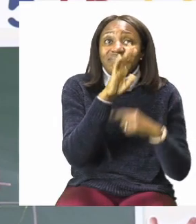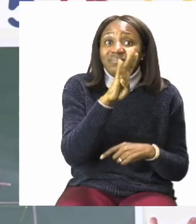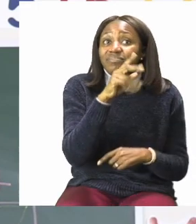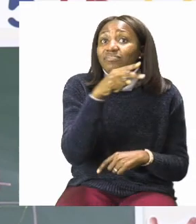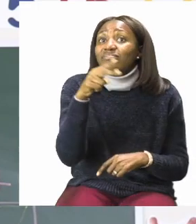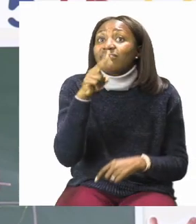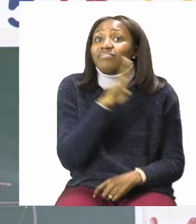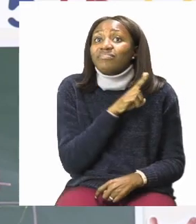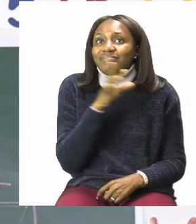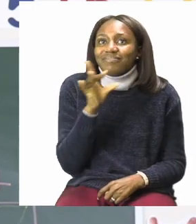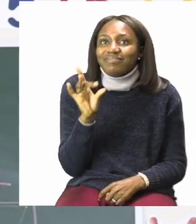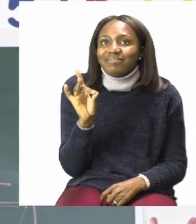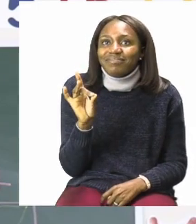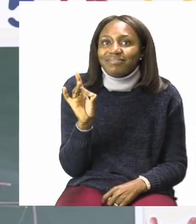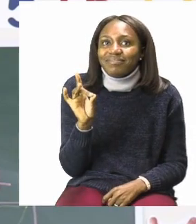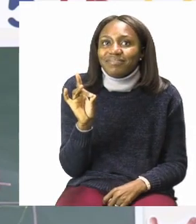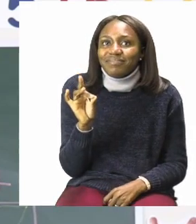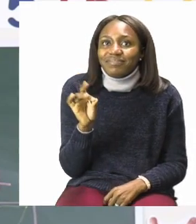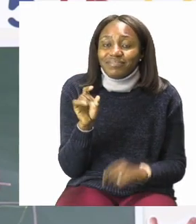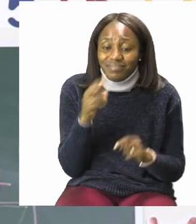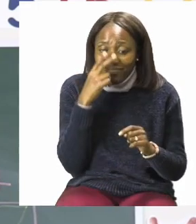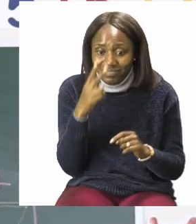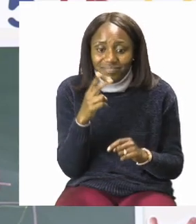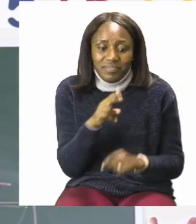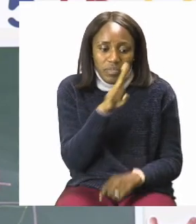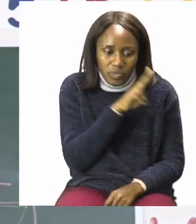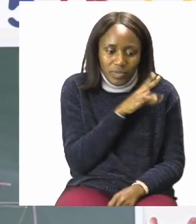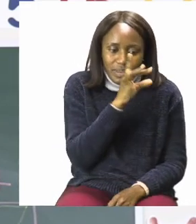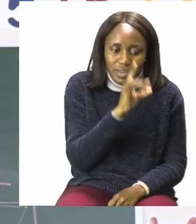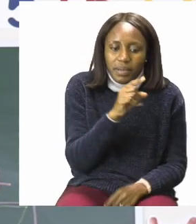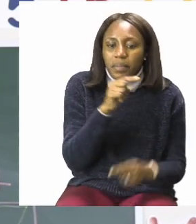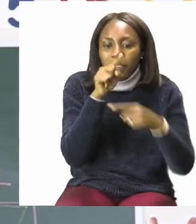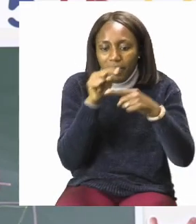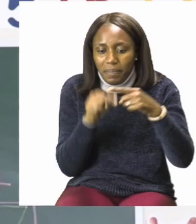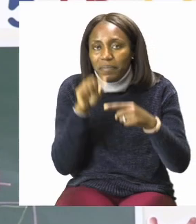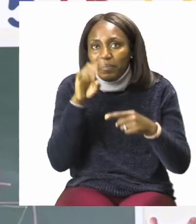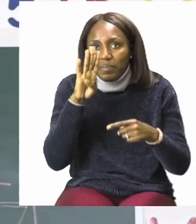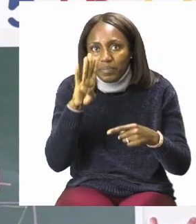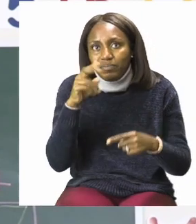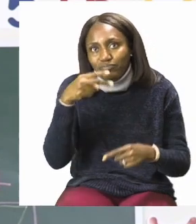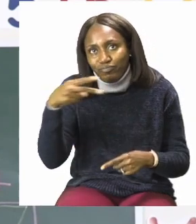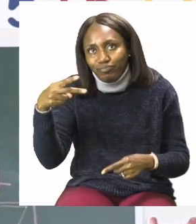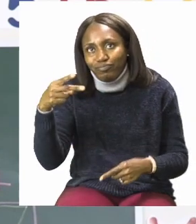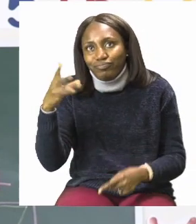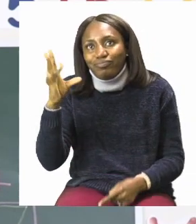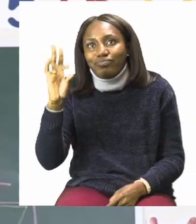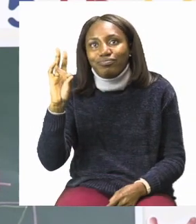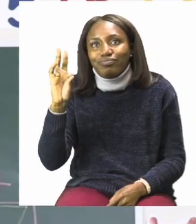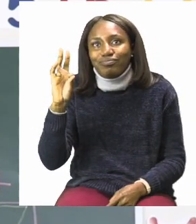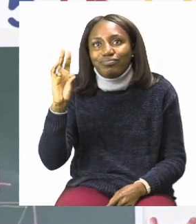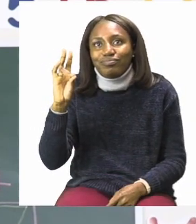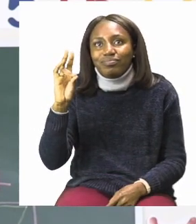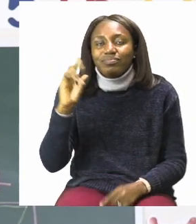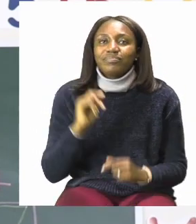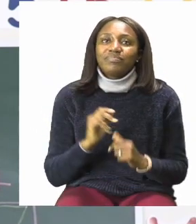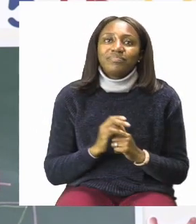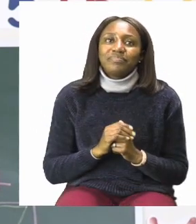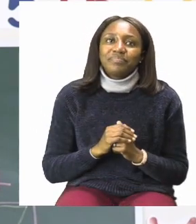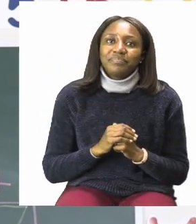times 4 equals 28. We have 28 divided by 4 equals